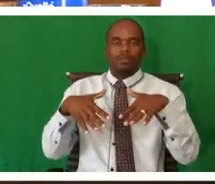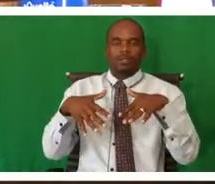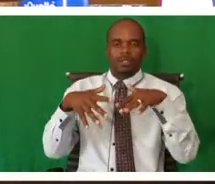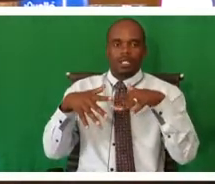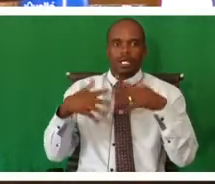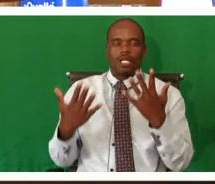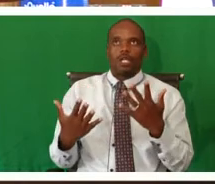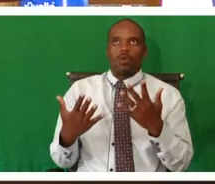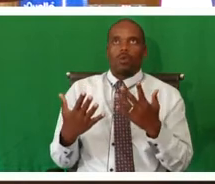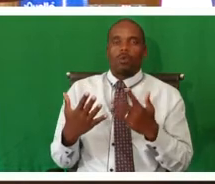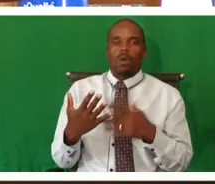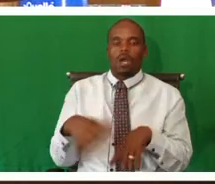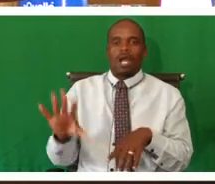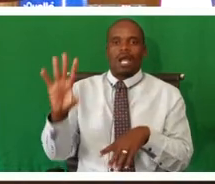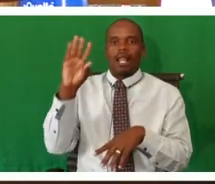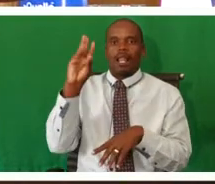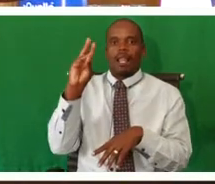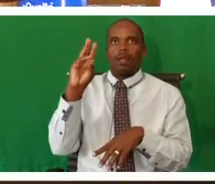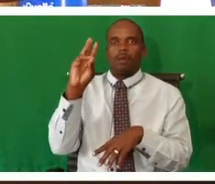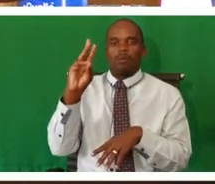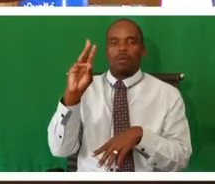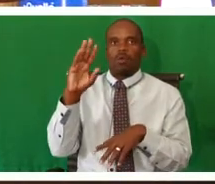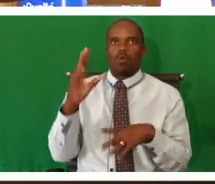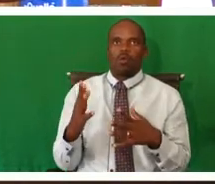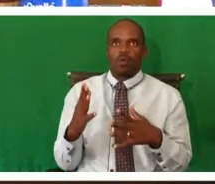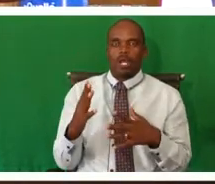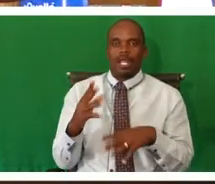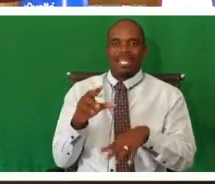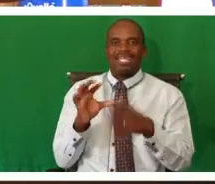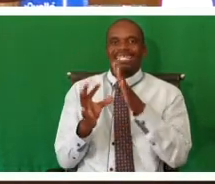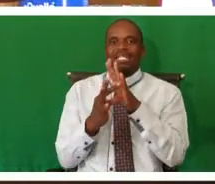be on Thursday, the 4th of March